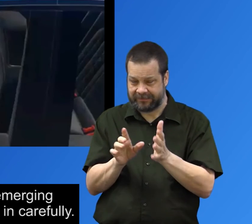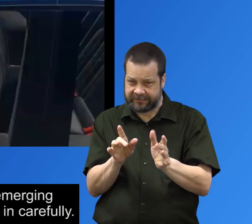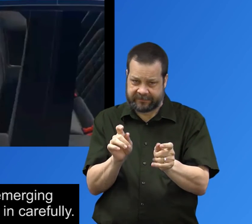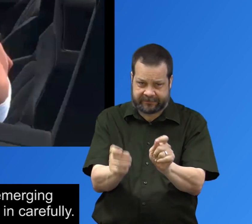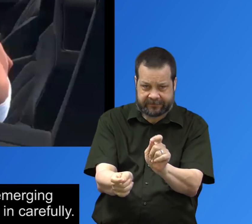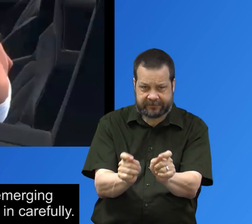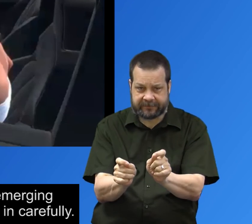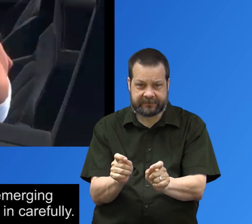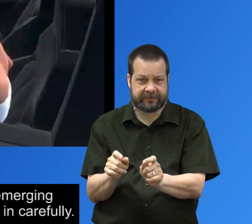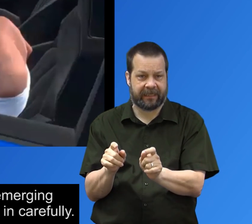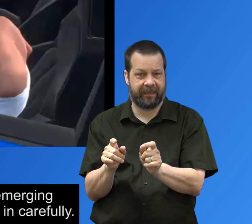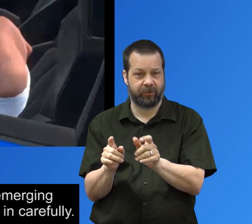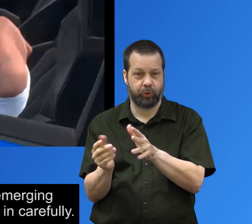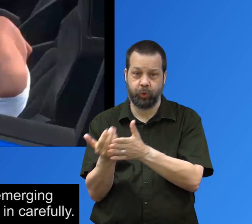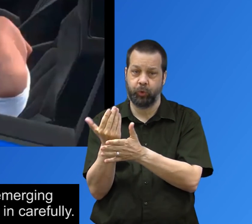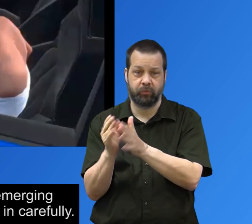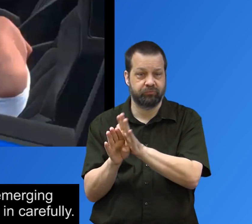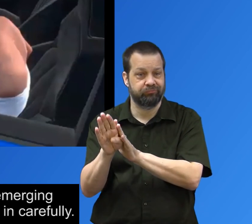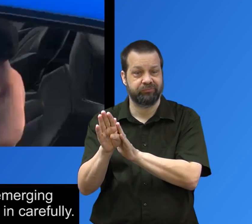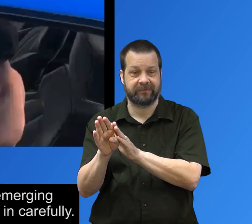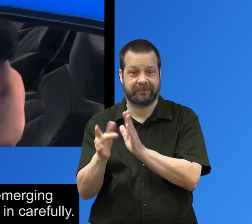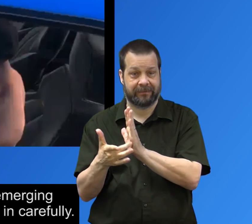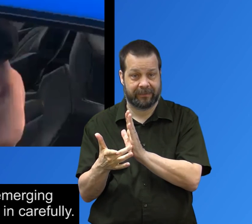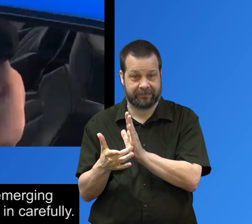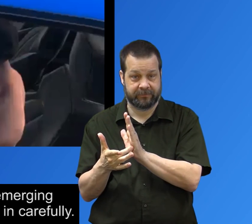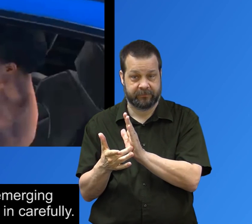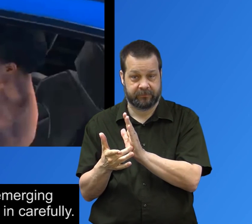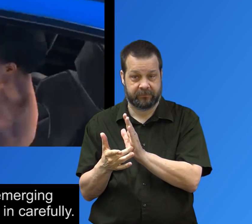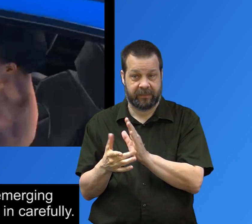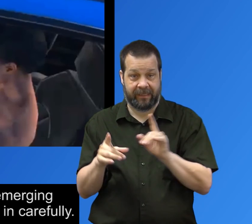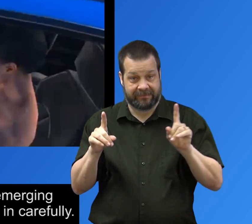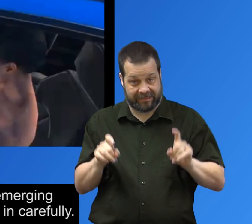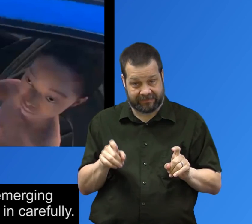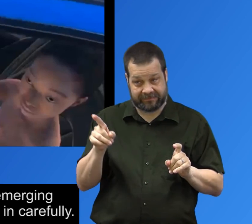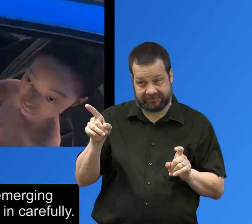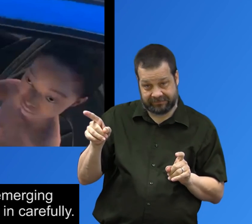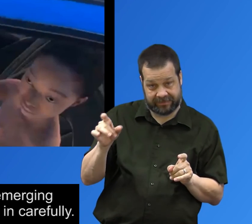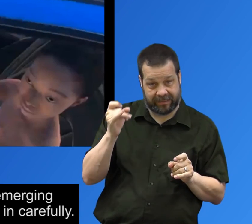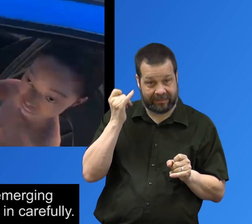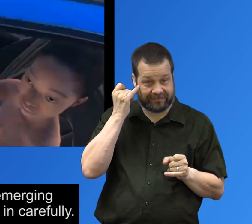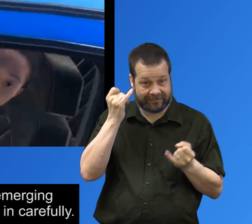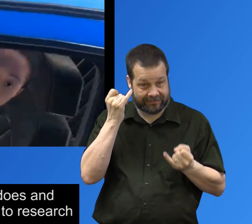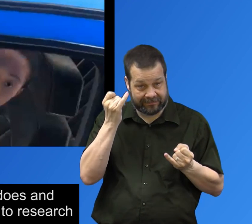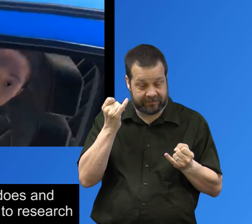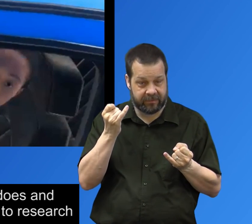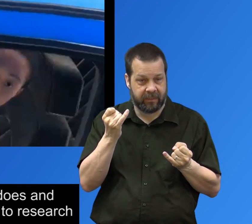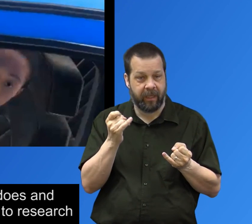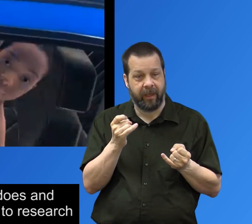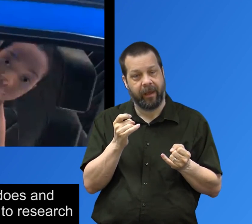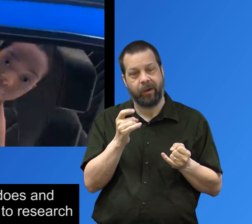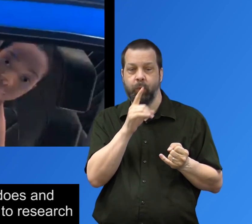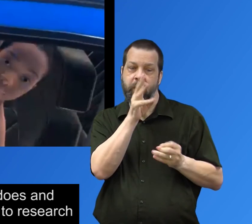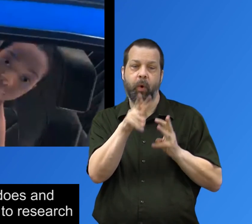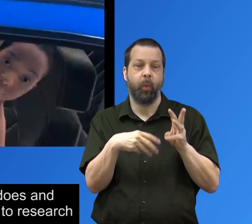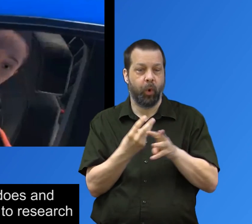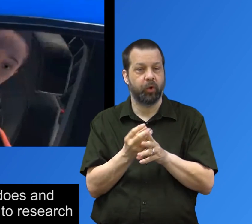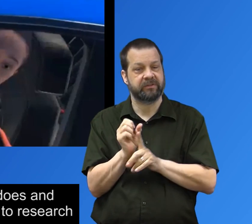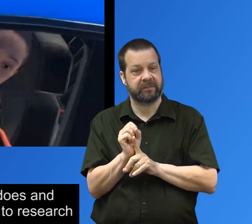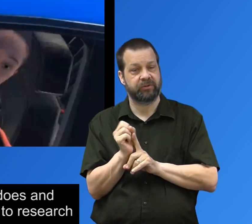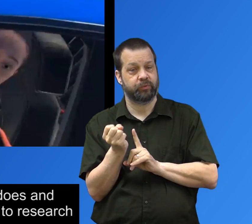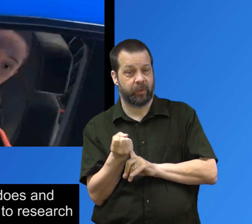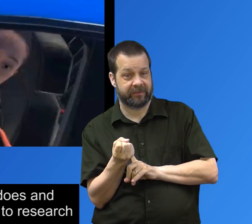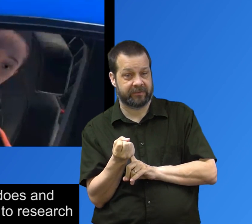implementing emerging technologies. Officers can test out ideas like this in carefully crafted, realistic